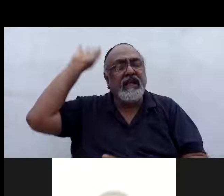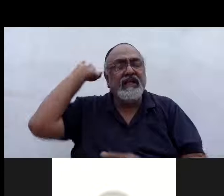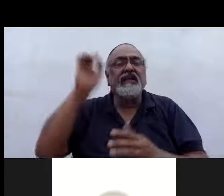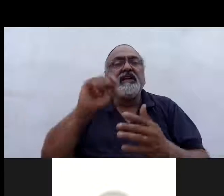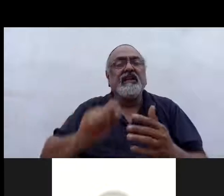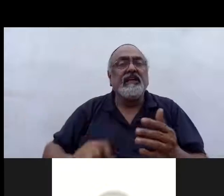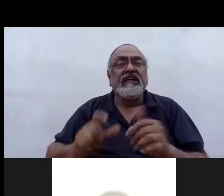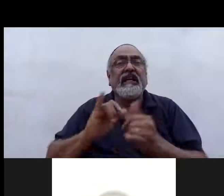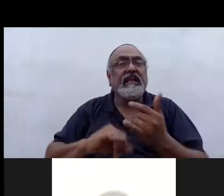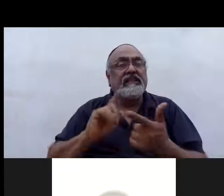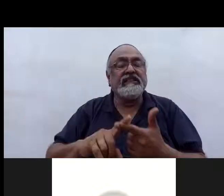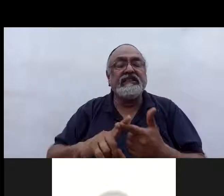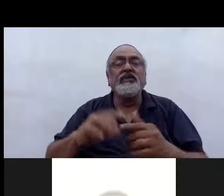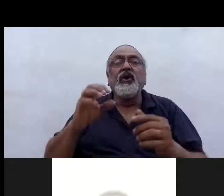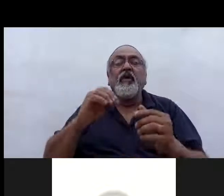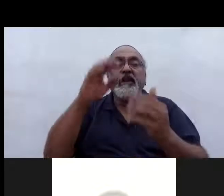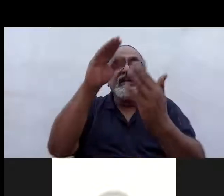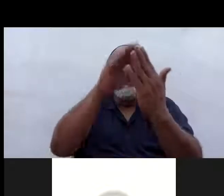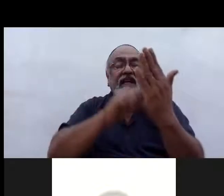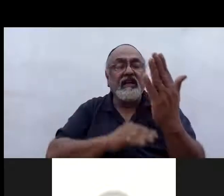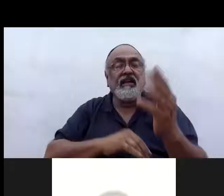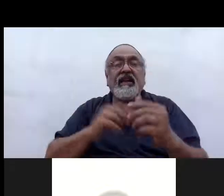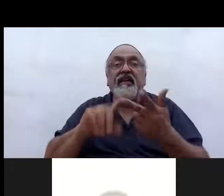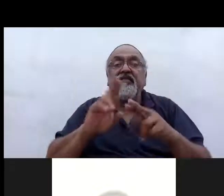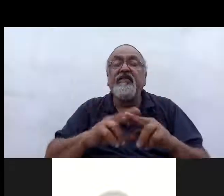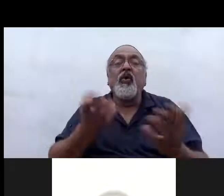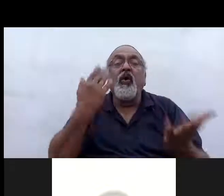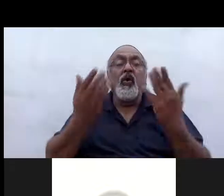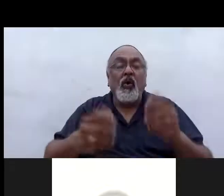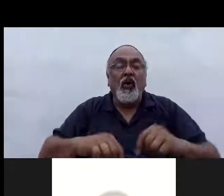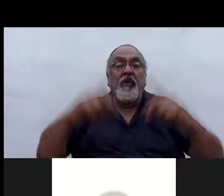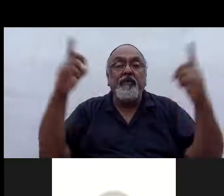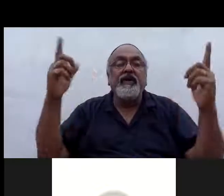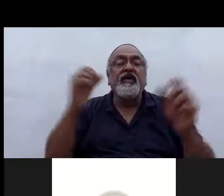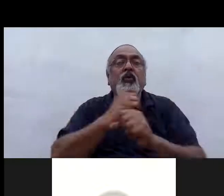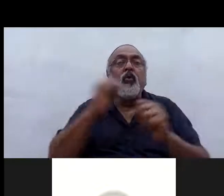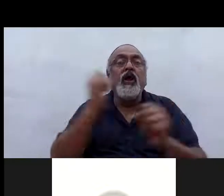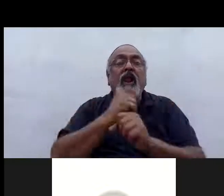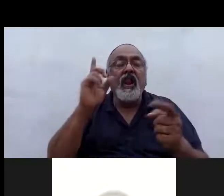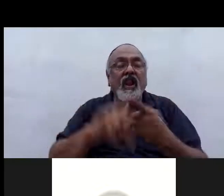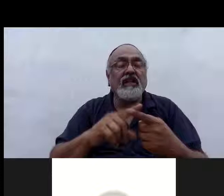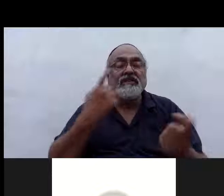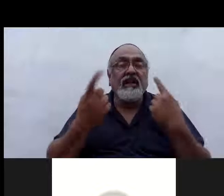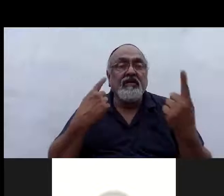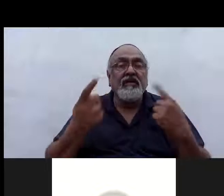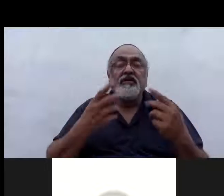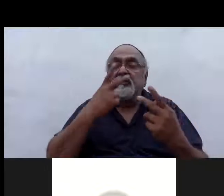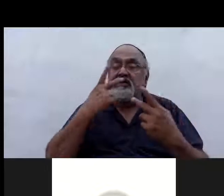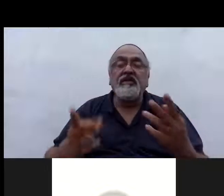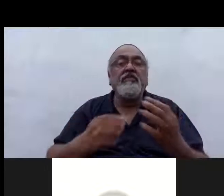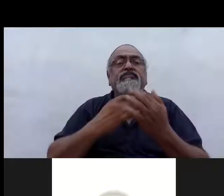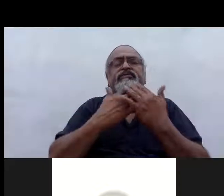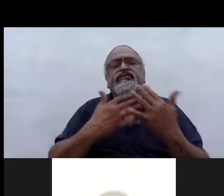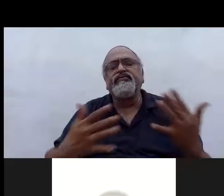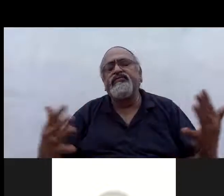you open your Google and then, if you open and just Google it, saying Selvi versus State of Karnataka, you will already find